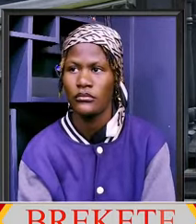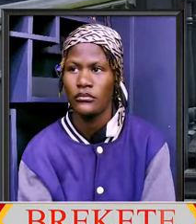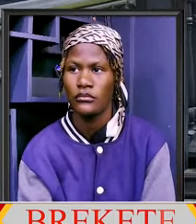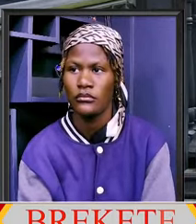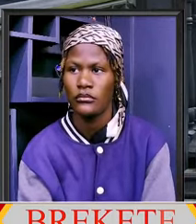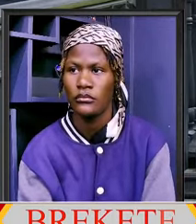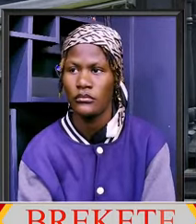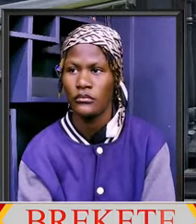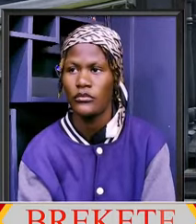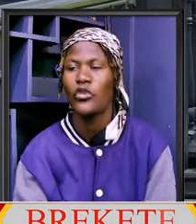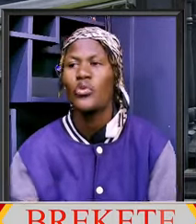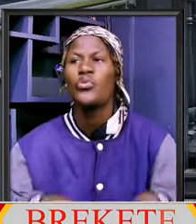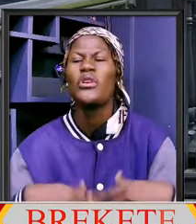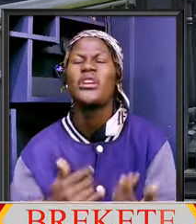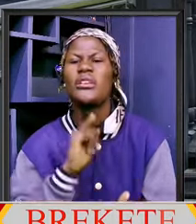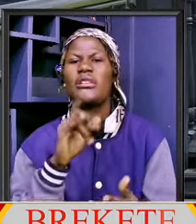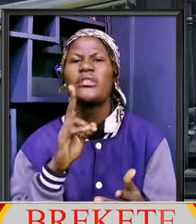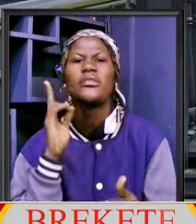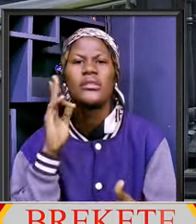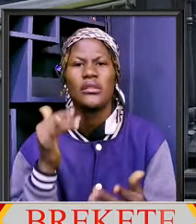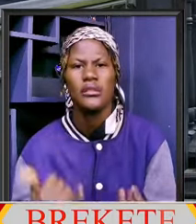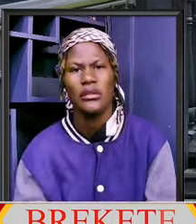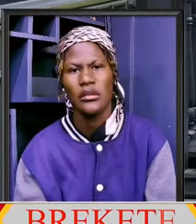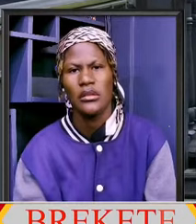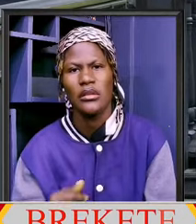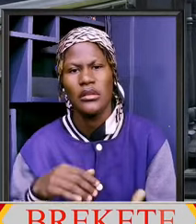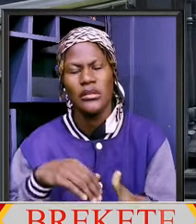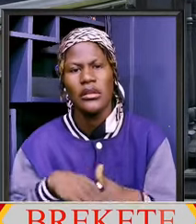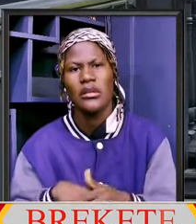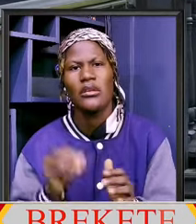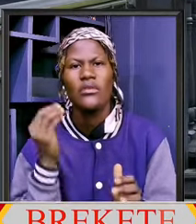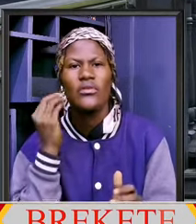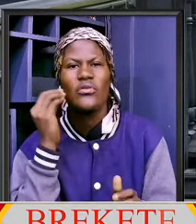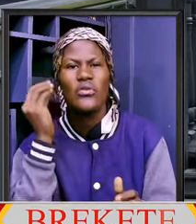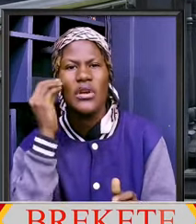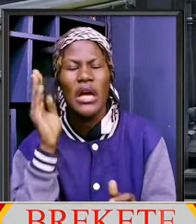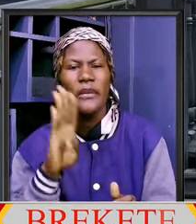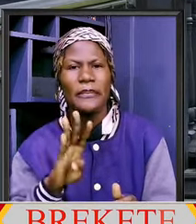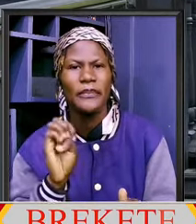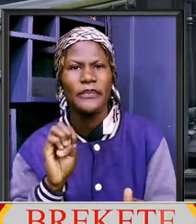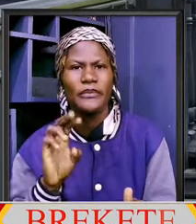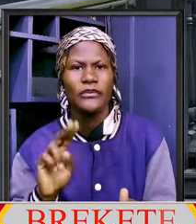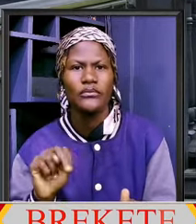We are here in there now, Mama. At home, Benue State. He did Benue State.